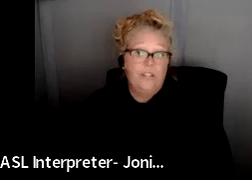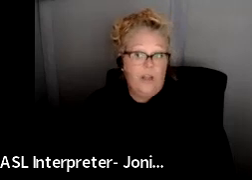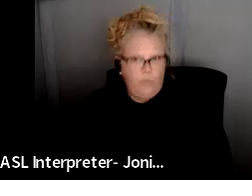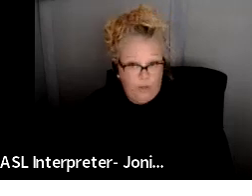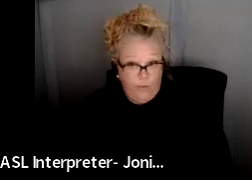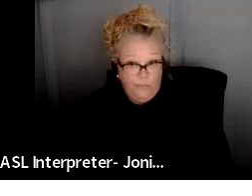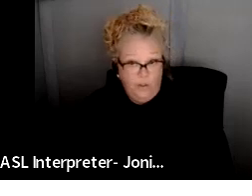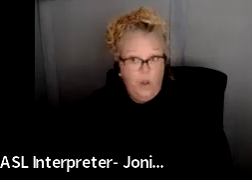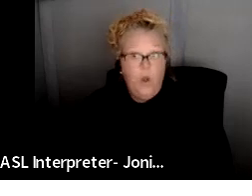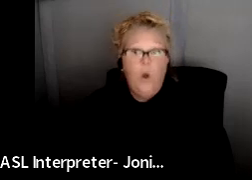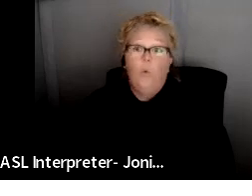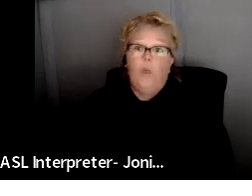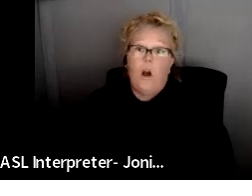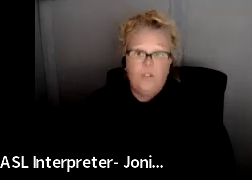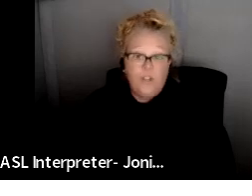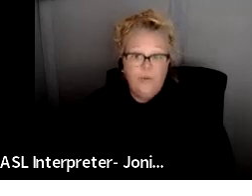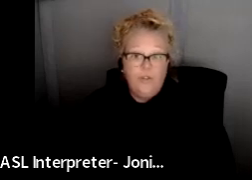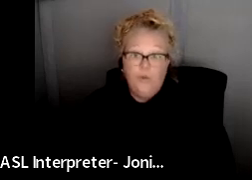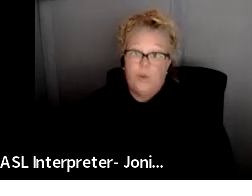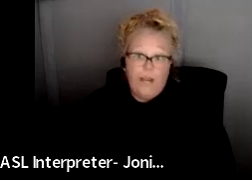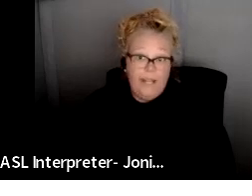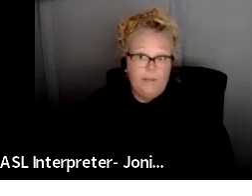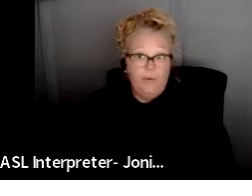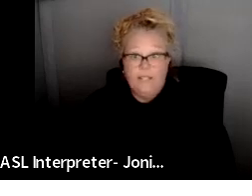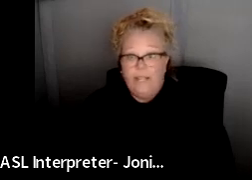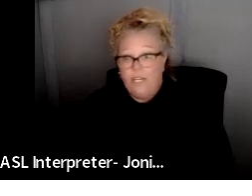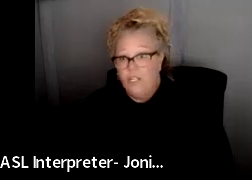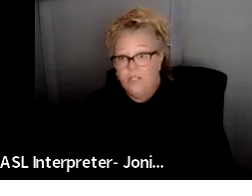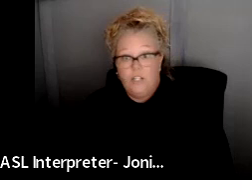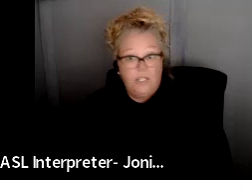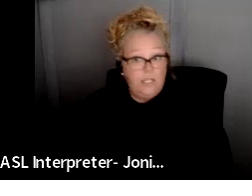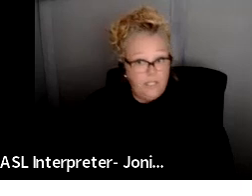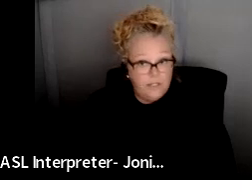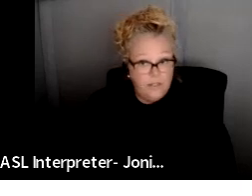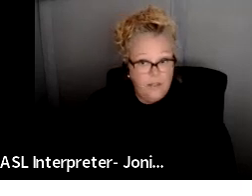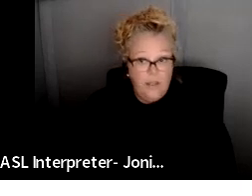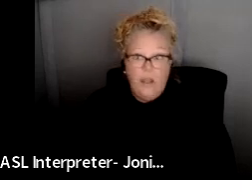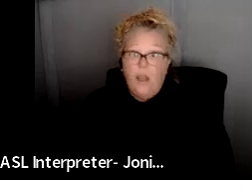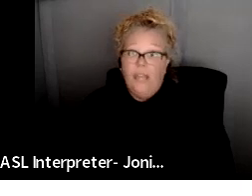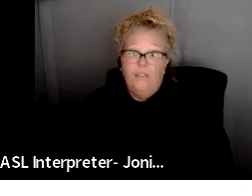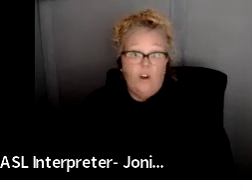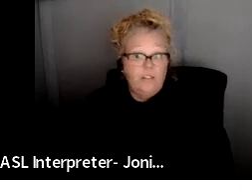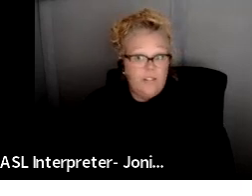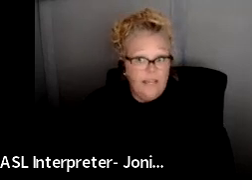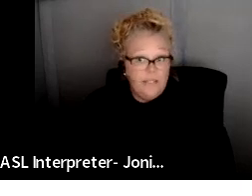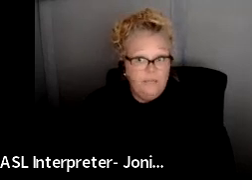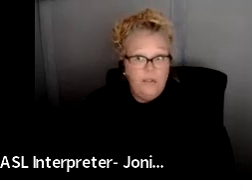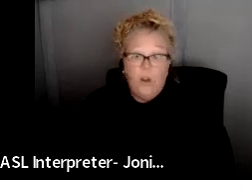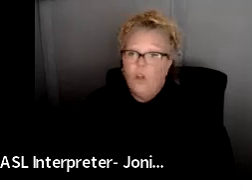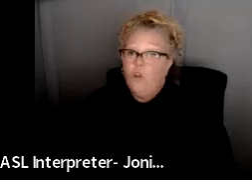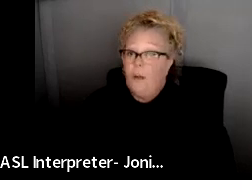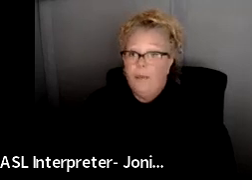are here to help you. We also do trainings and presentations such as this, even on